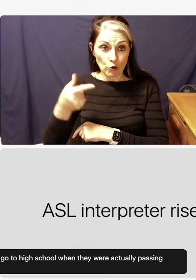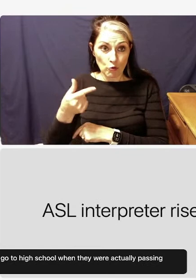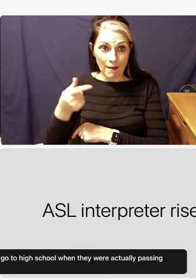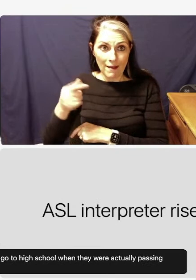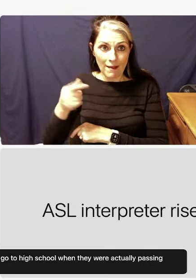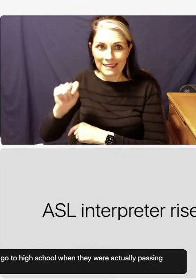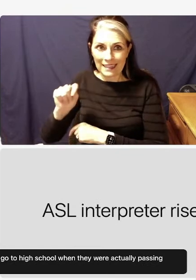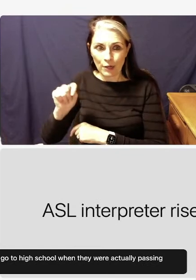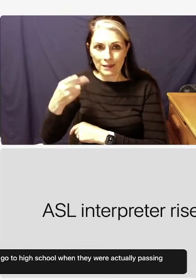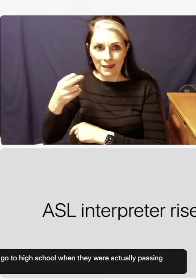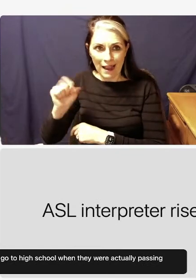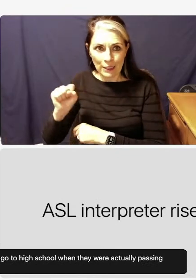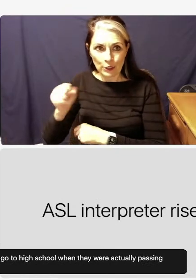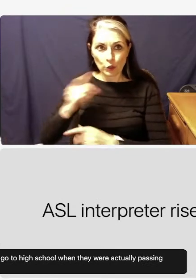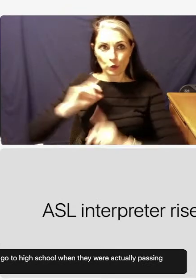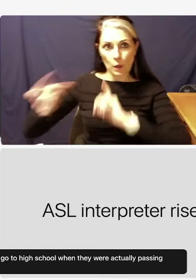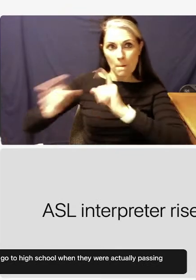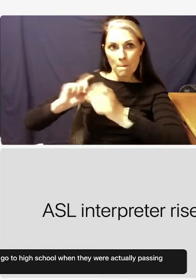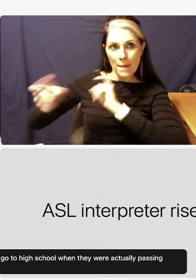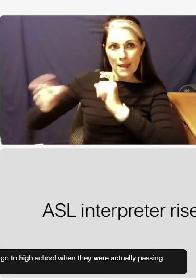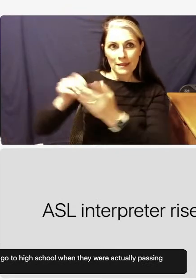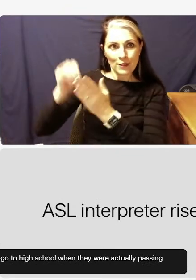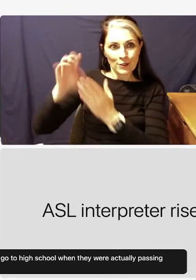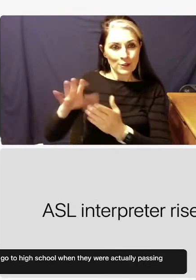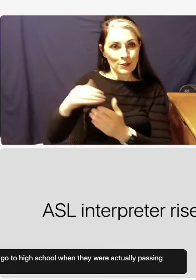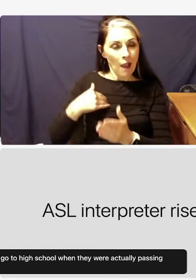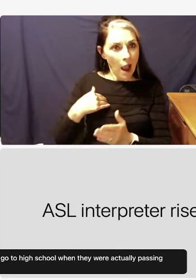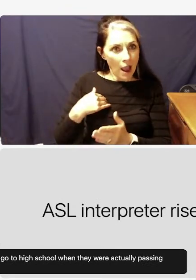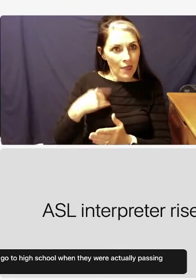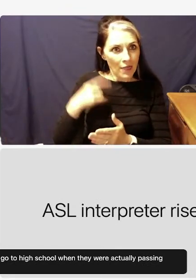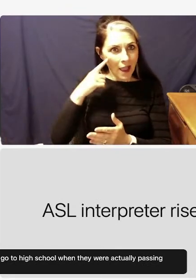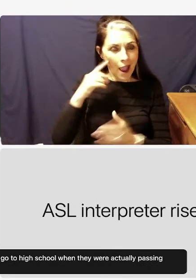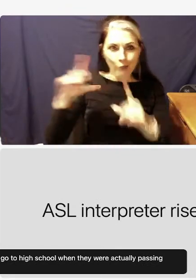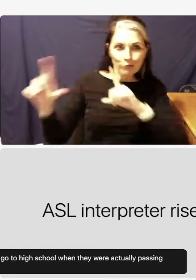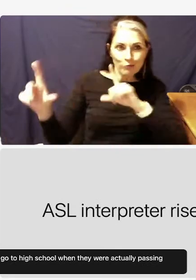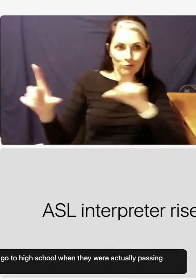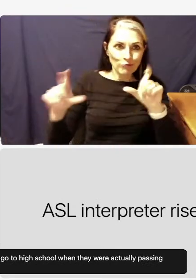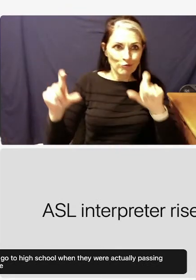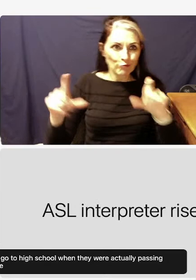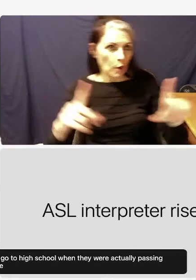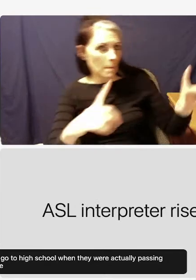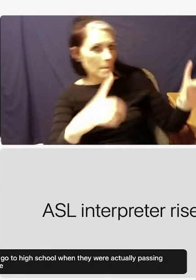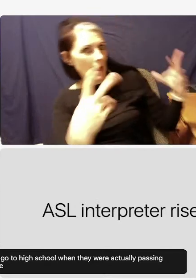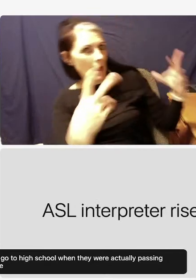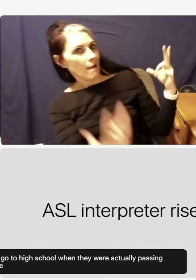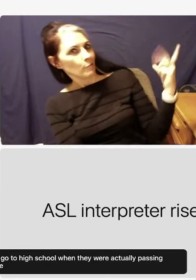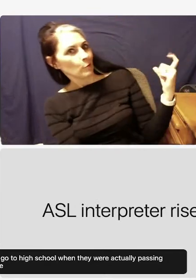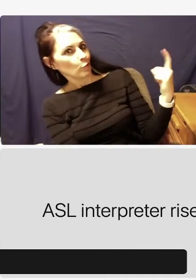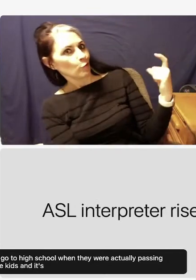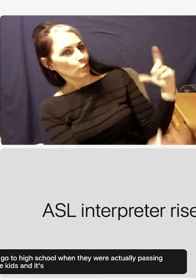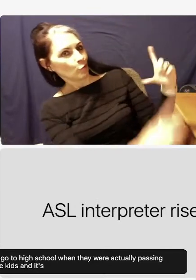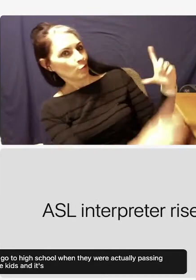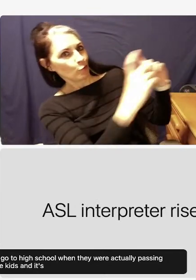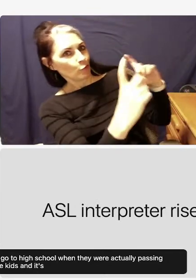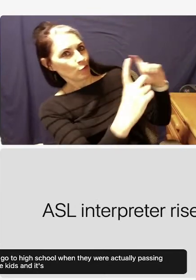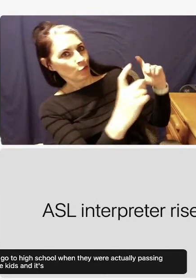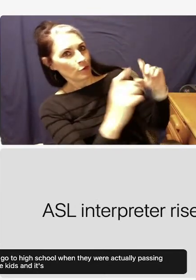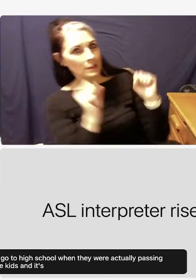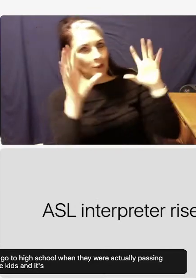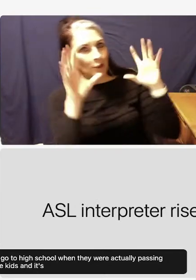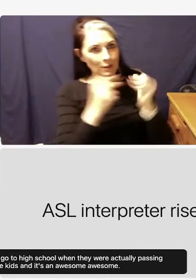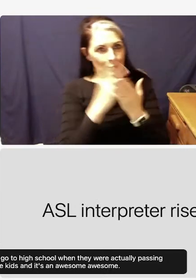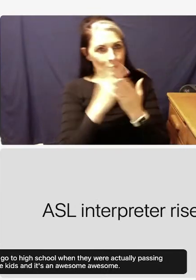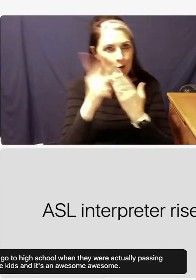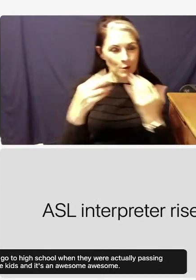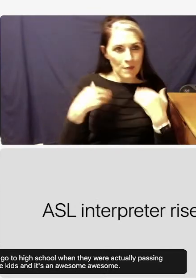students and it was just uh i even got to you know take pictures with the kids and it's an awesome awesome program that they